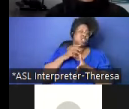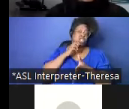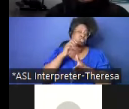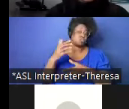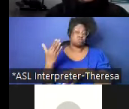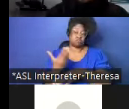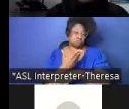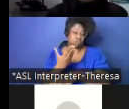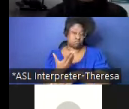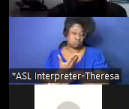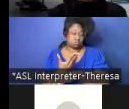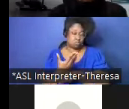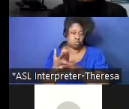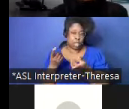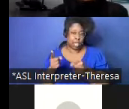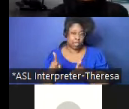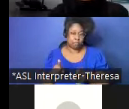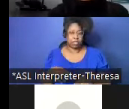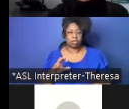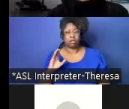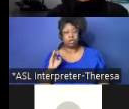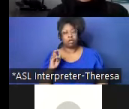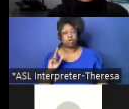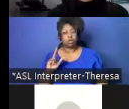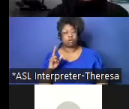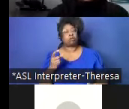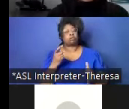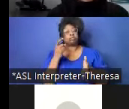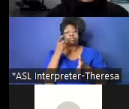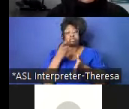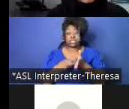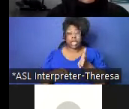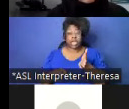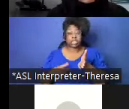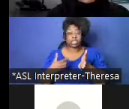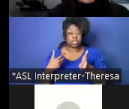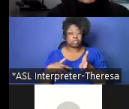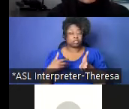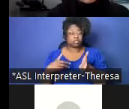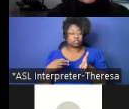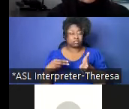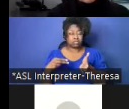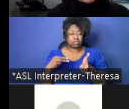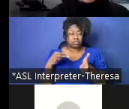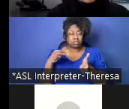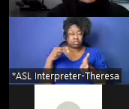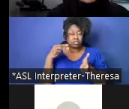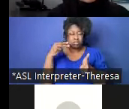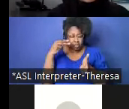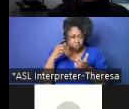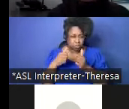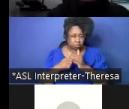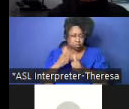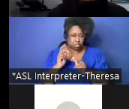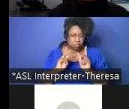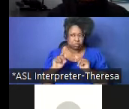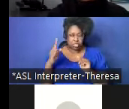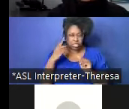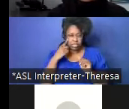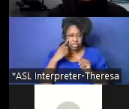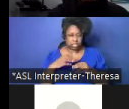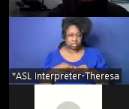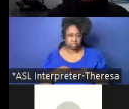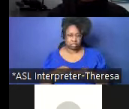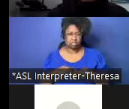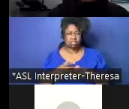The taxes are exorbitant according to most people in Bayonne, and they